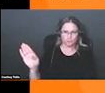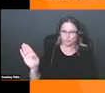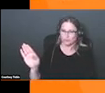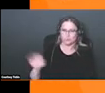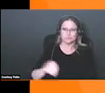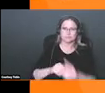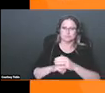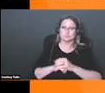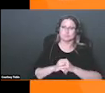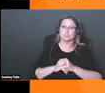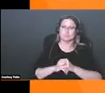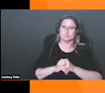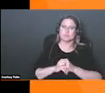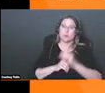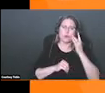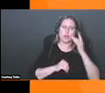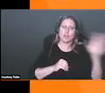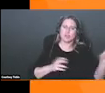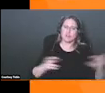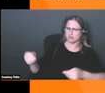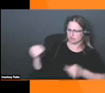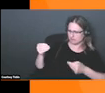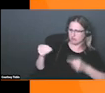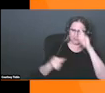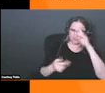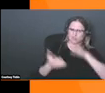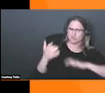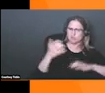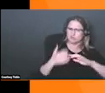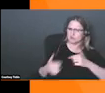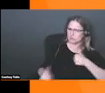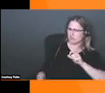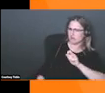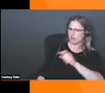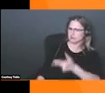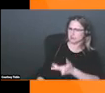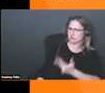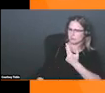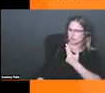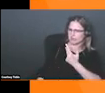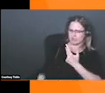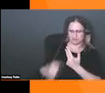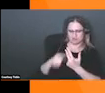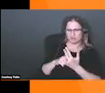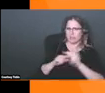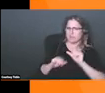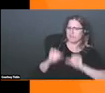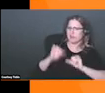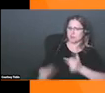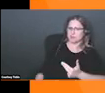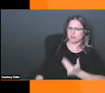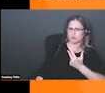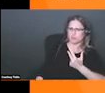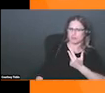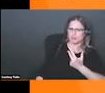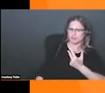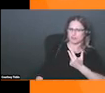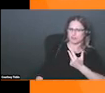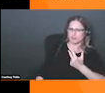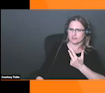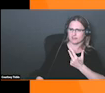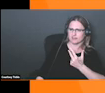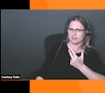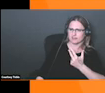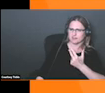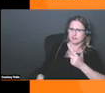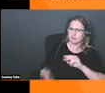because then you confuse them, right? They've asked for 3 and they're going to evaluate 3. So now do they evaluate the